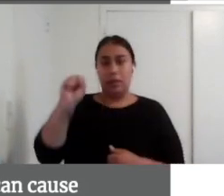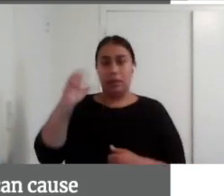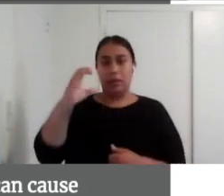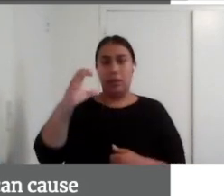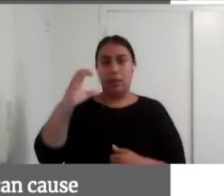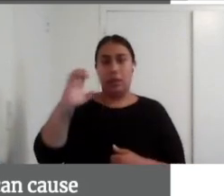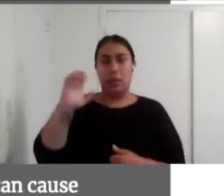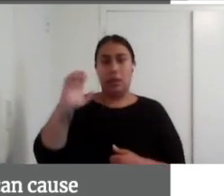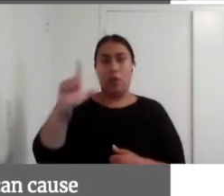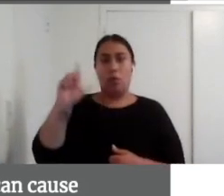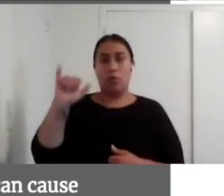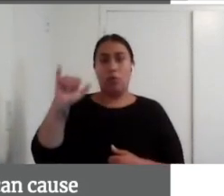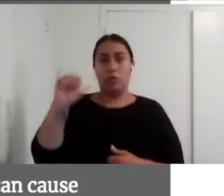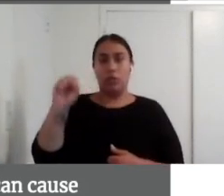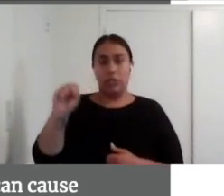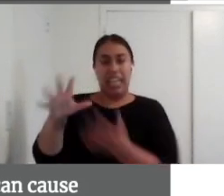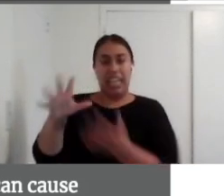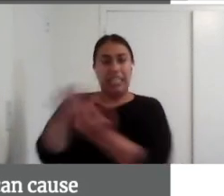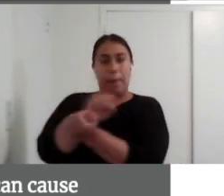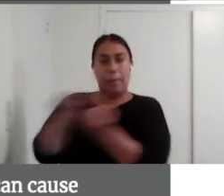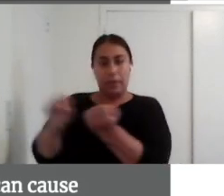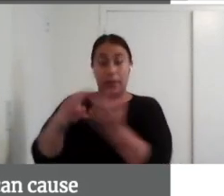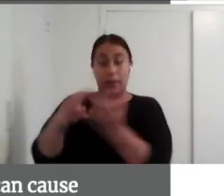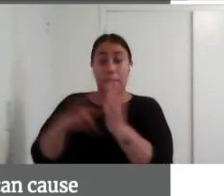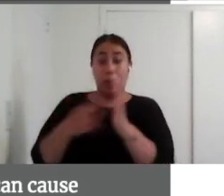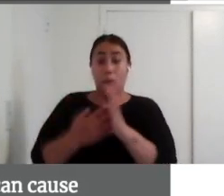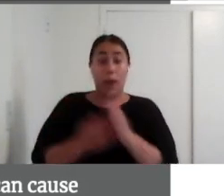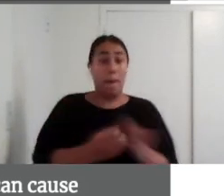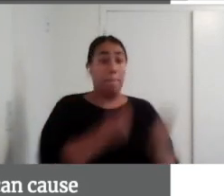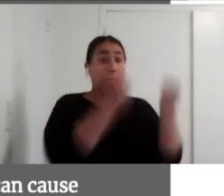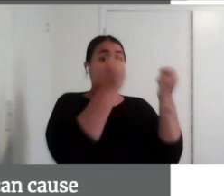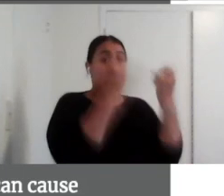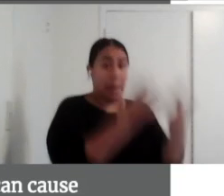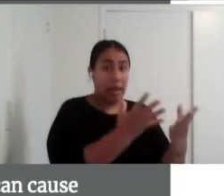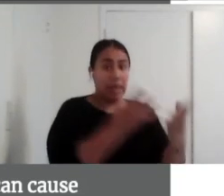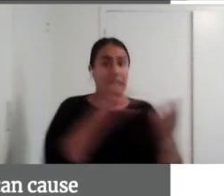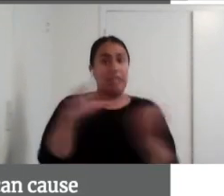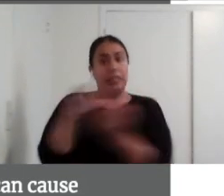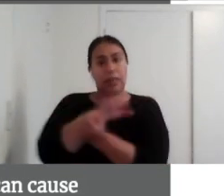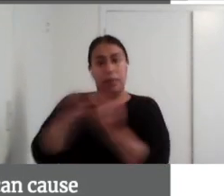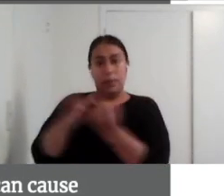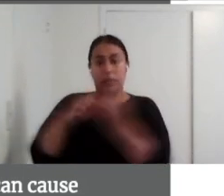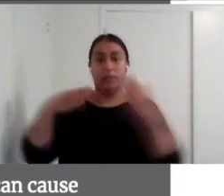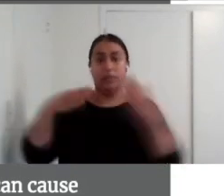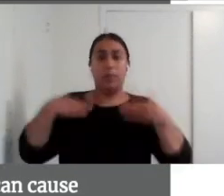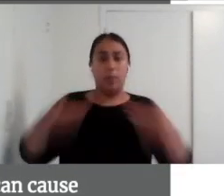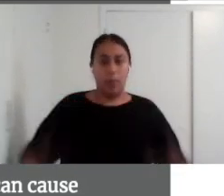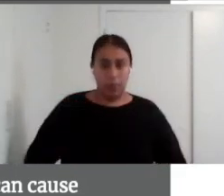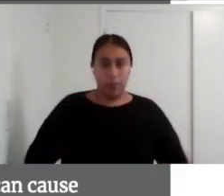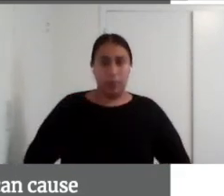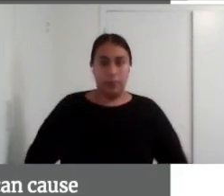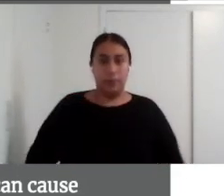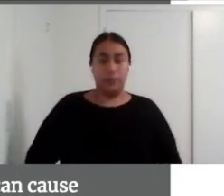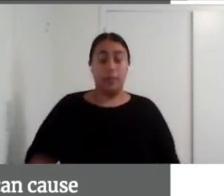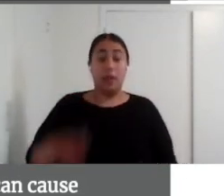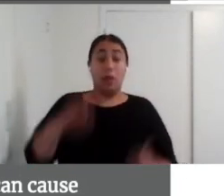MRI. So initially, when they found this condition, there were multiple sclerosis